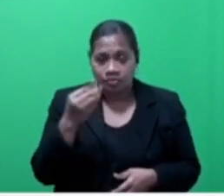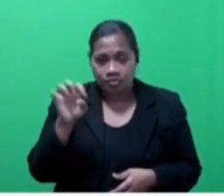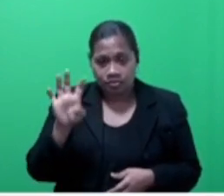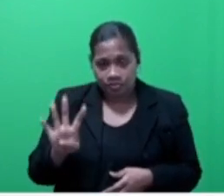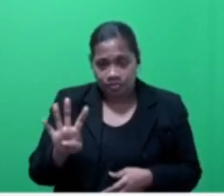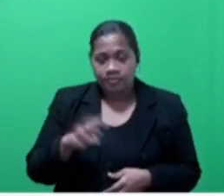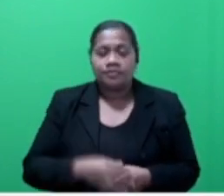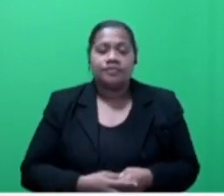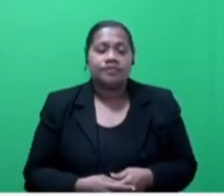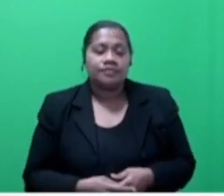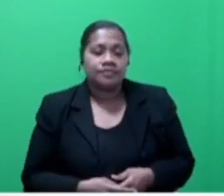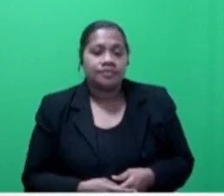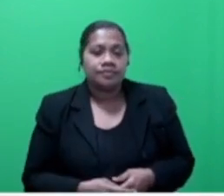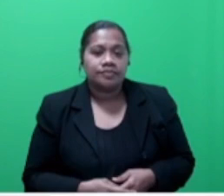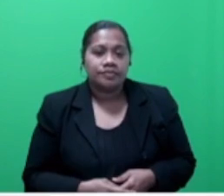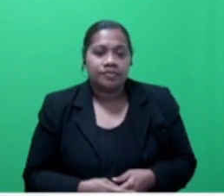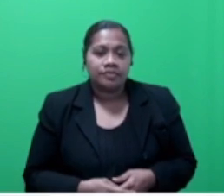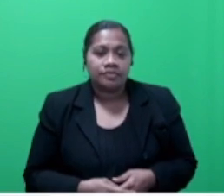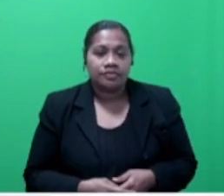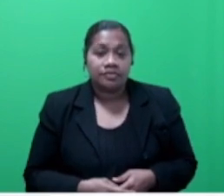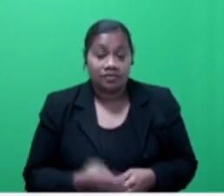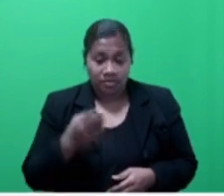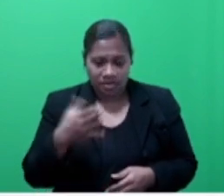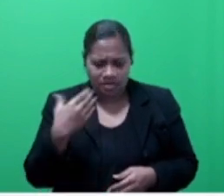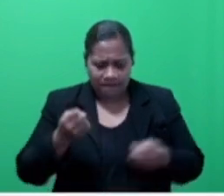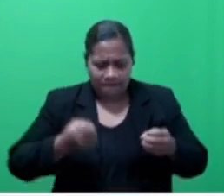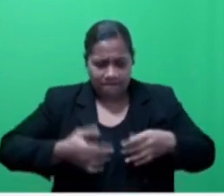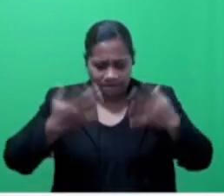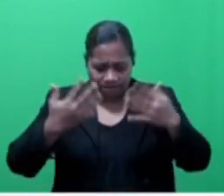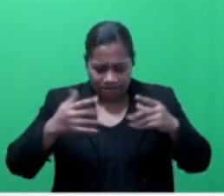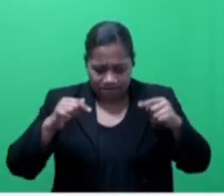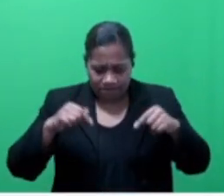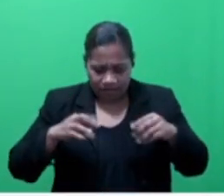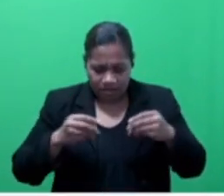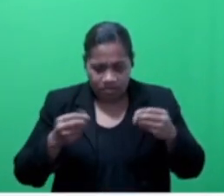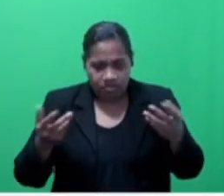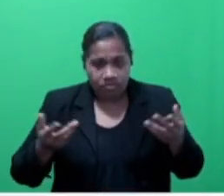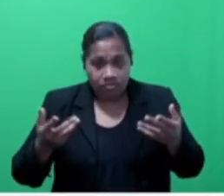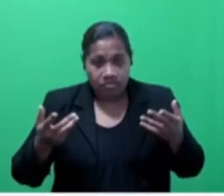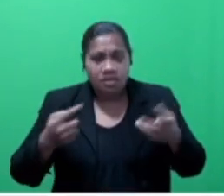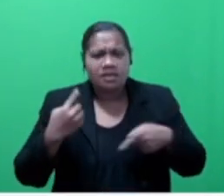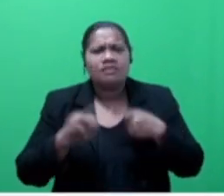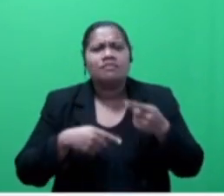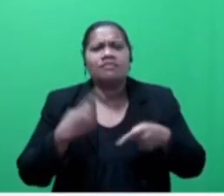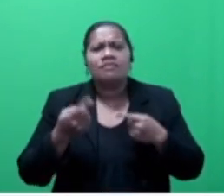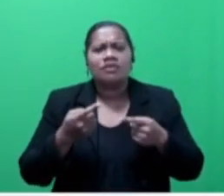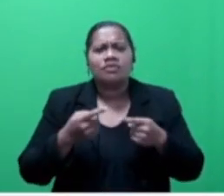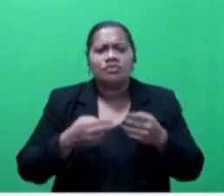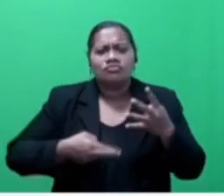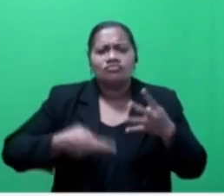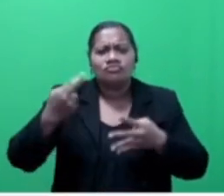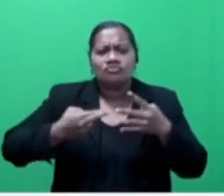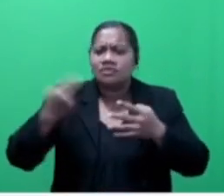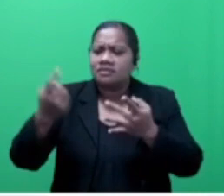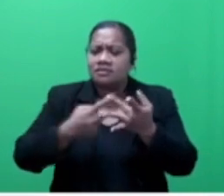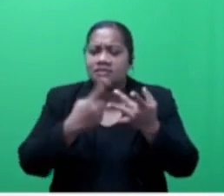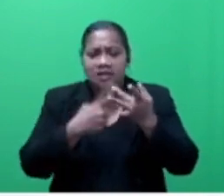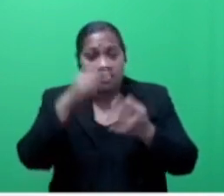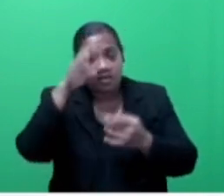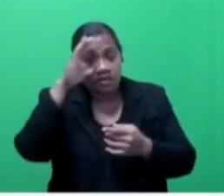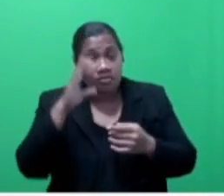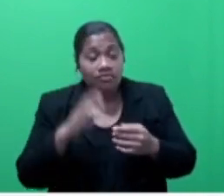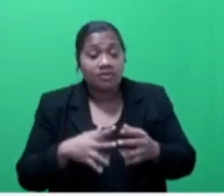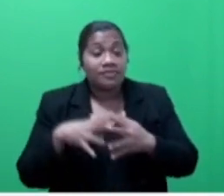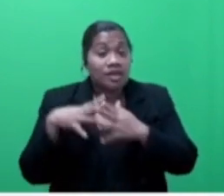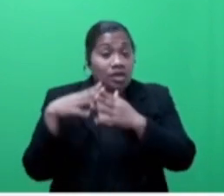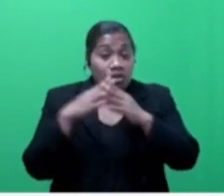into perspective, sir, I had the figures here somewhere about the inflation rates in other countries also. In USA,